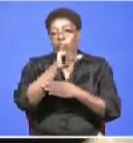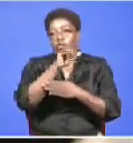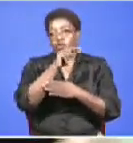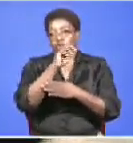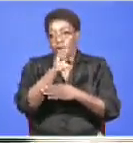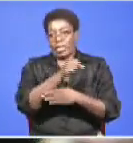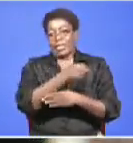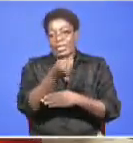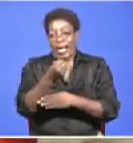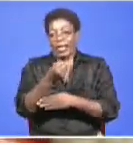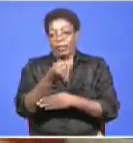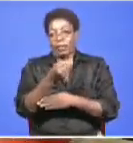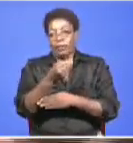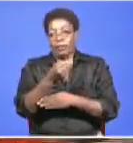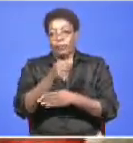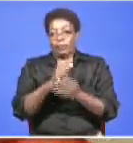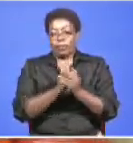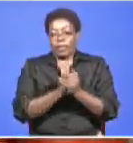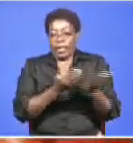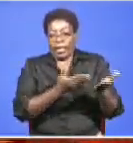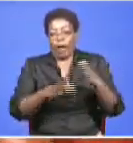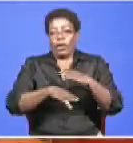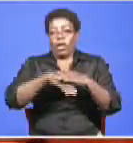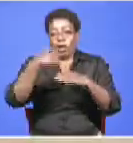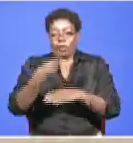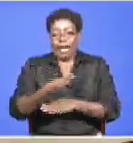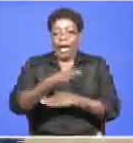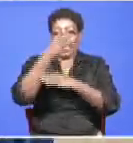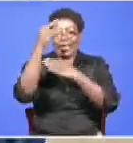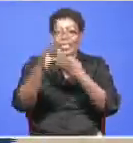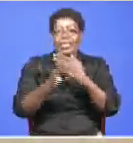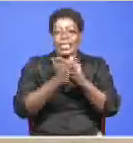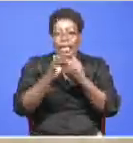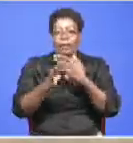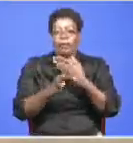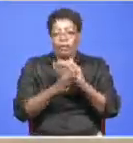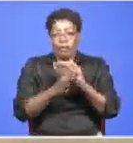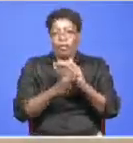Institute, shifted into full gear, carrying out the highest safety precautions and measures.